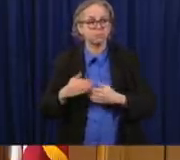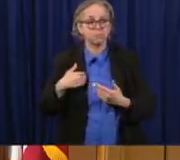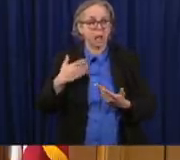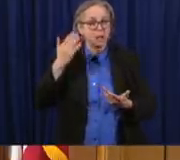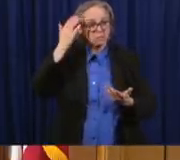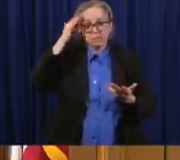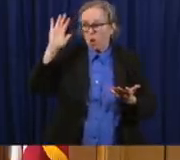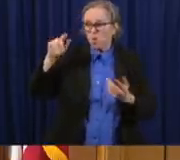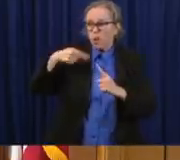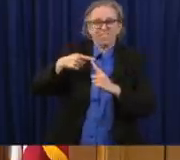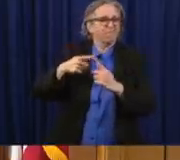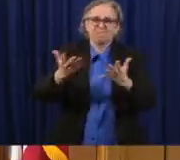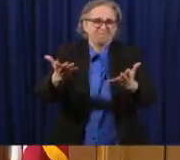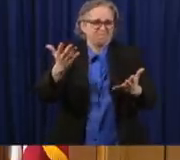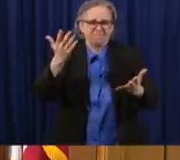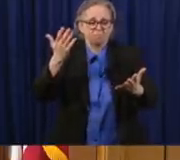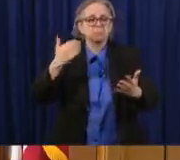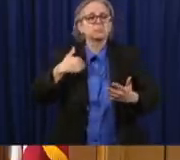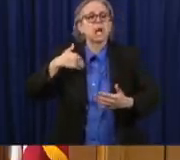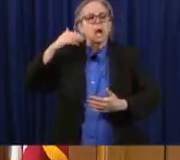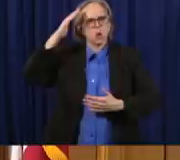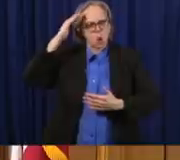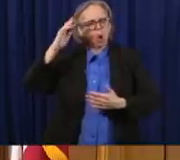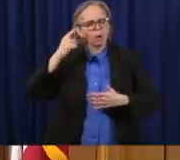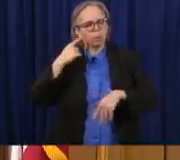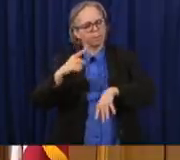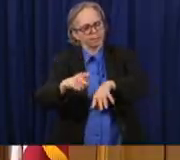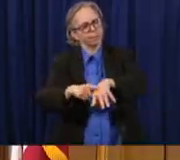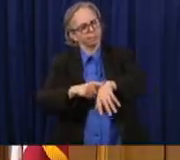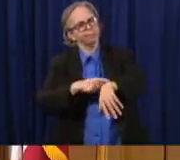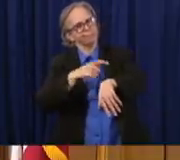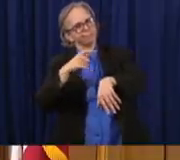We know it's going to be a while. We don't know how long.